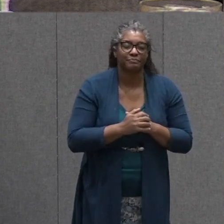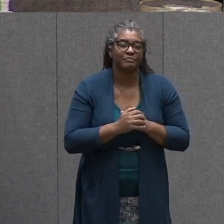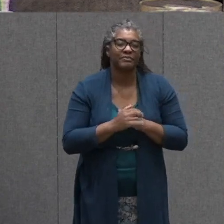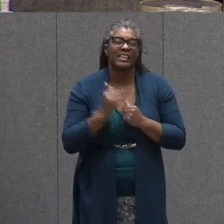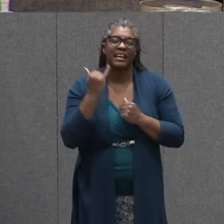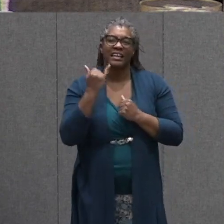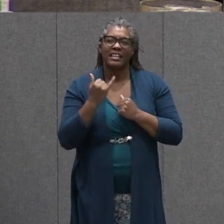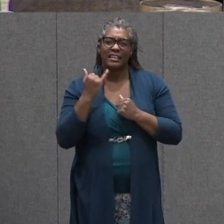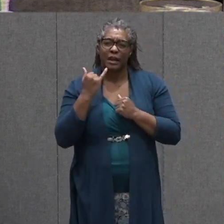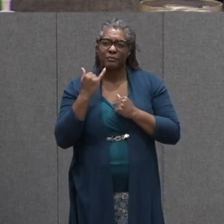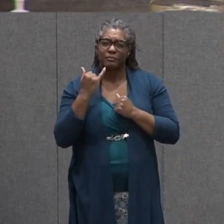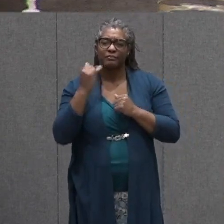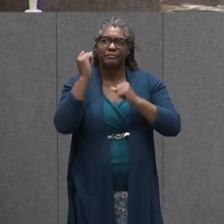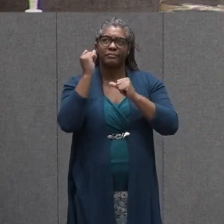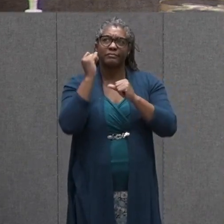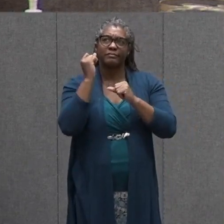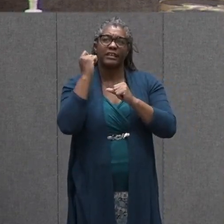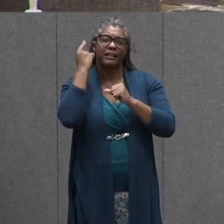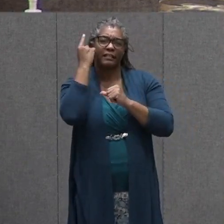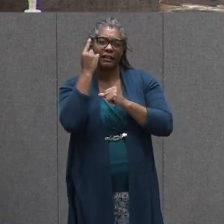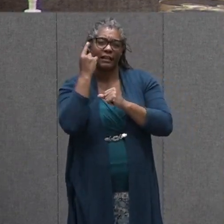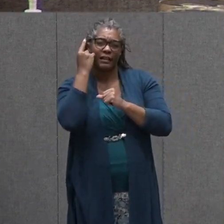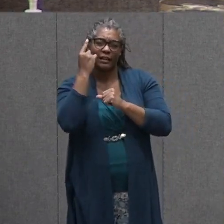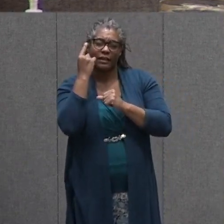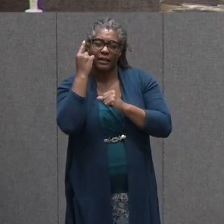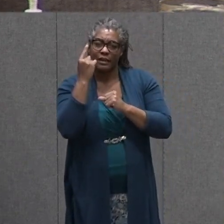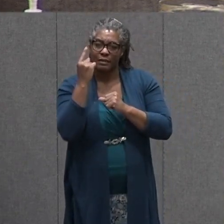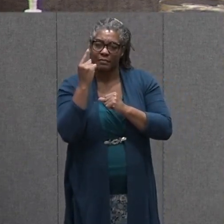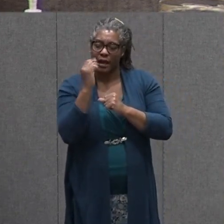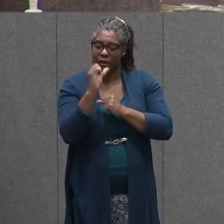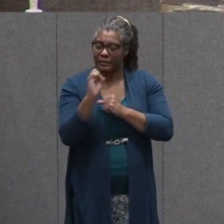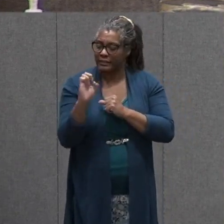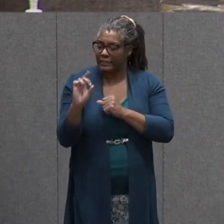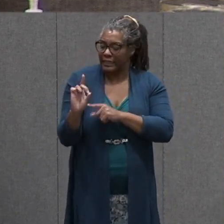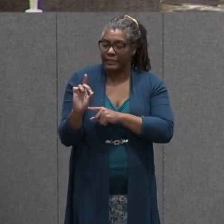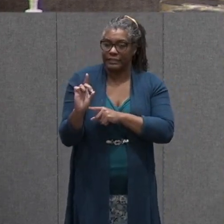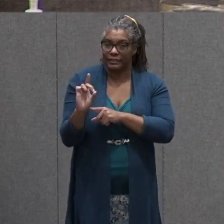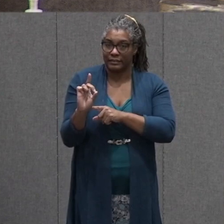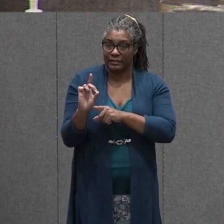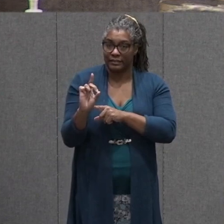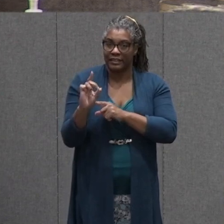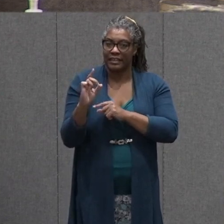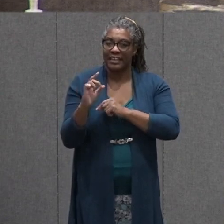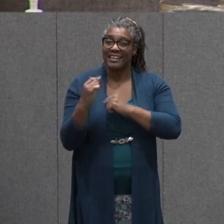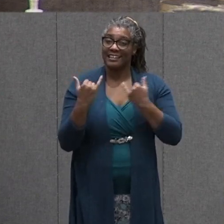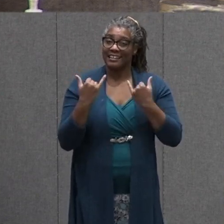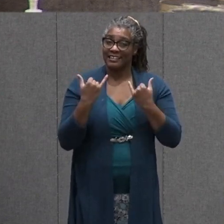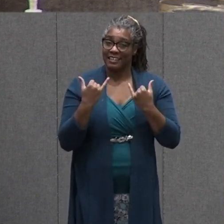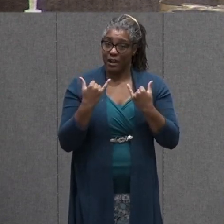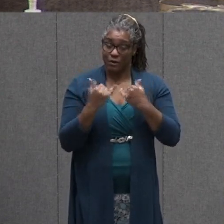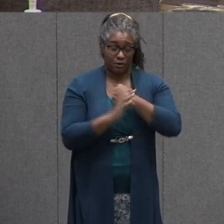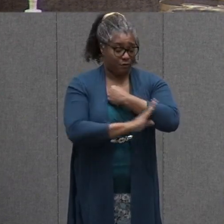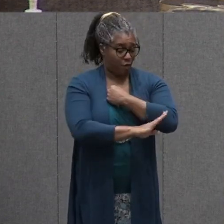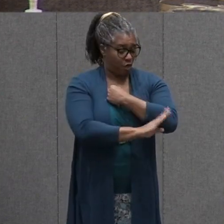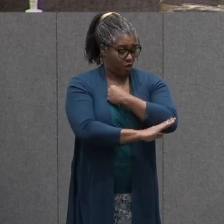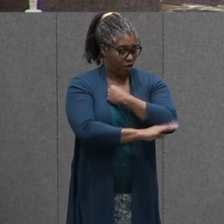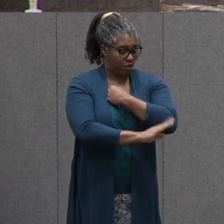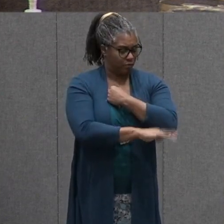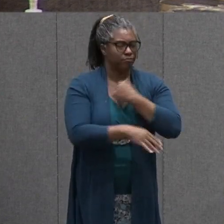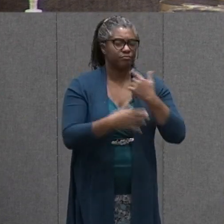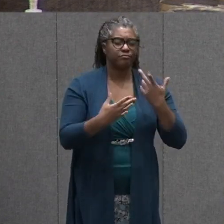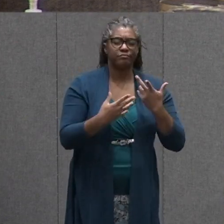I'm going to underline min. Kind of reminds me of minion. Okay. So I have